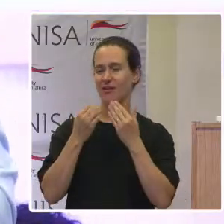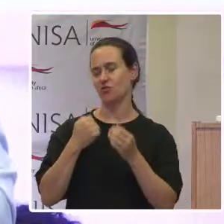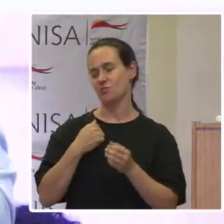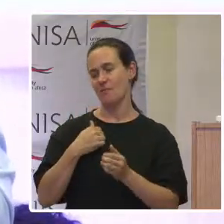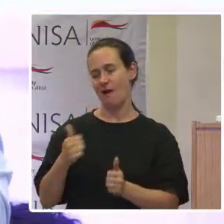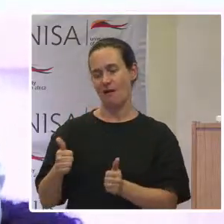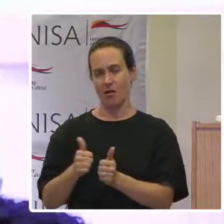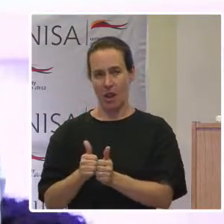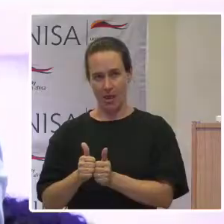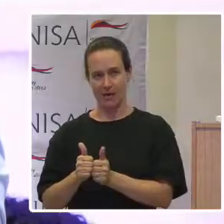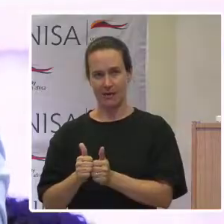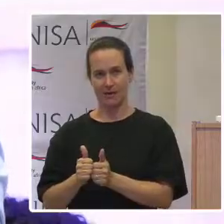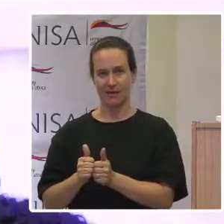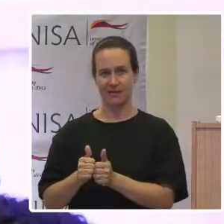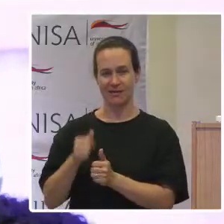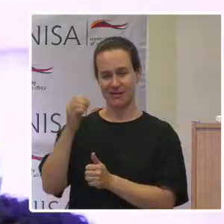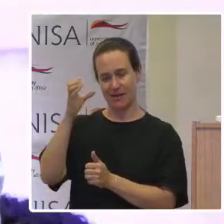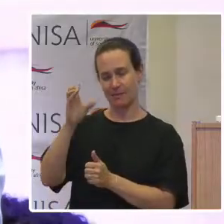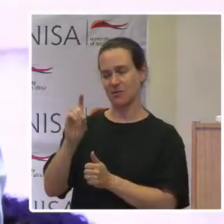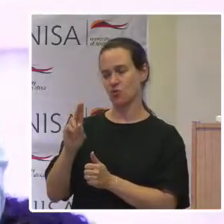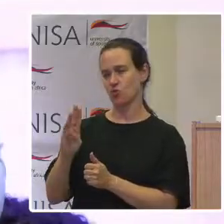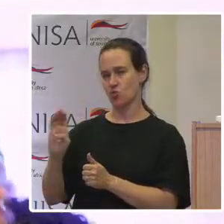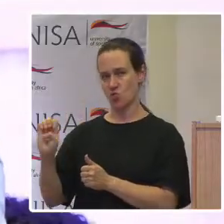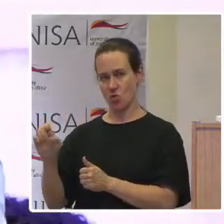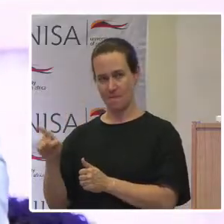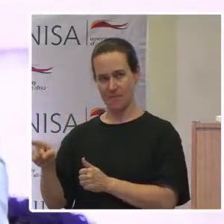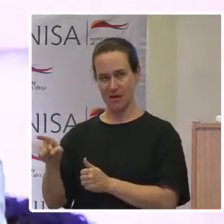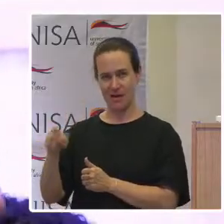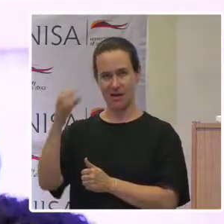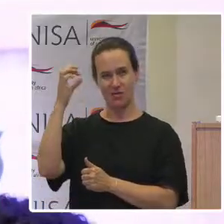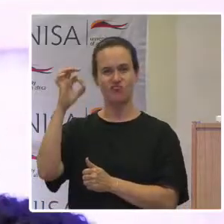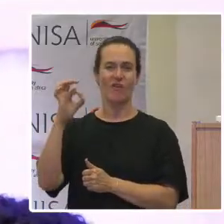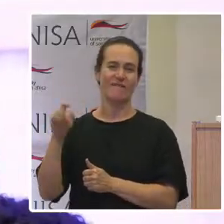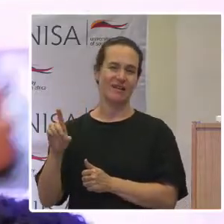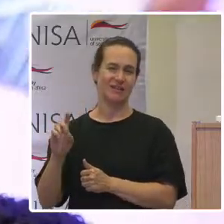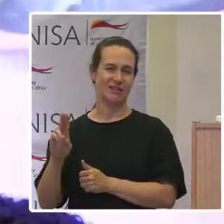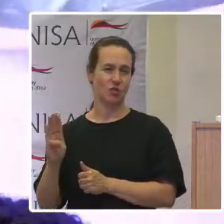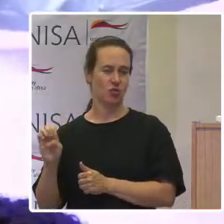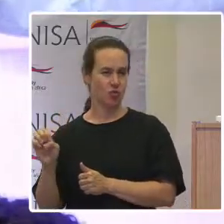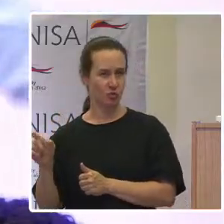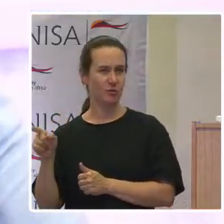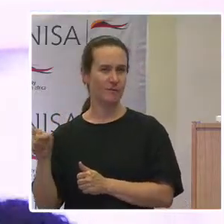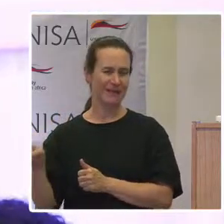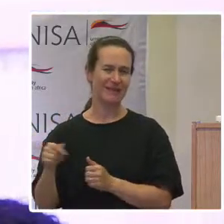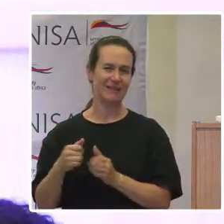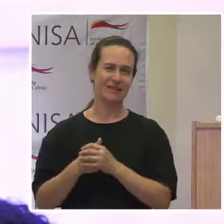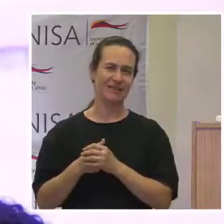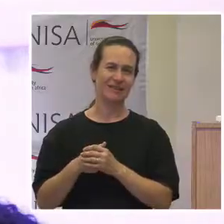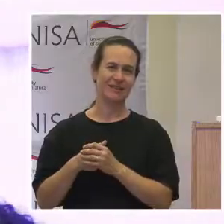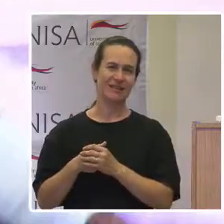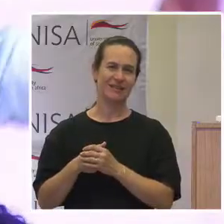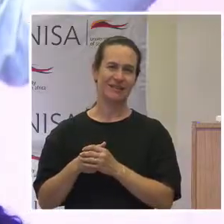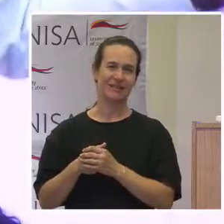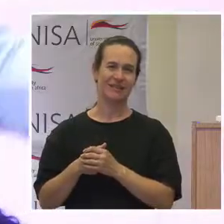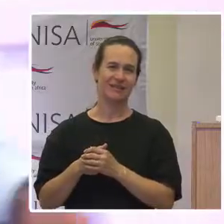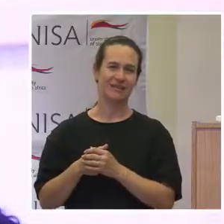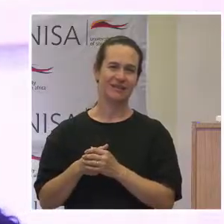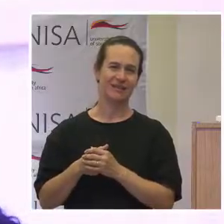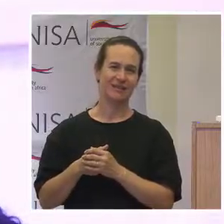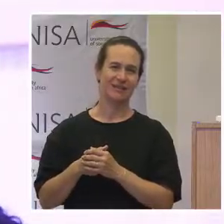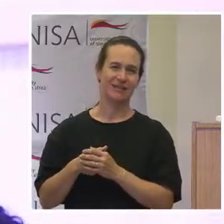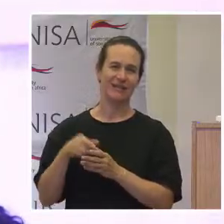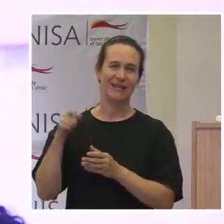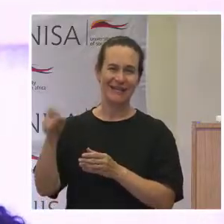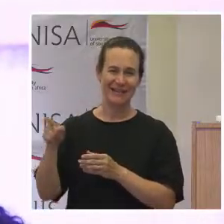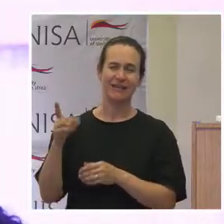colleague, Captain Dube, Professor Dube, who's dragged me all the way from the other half of the